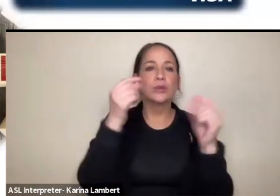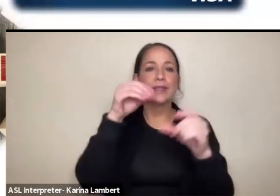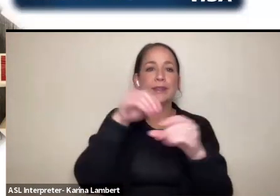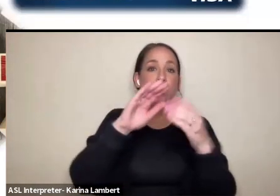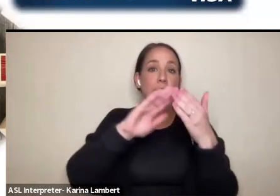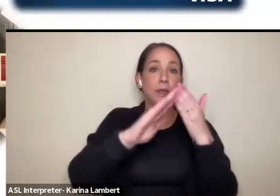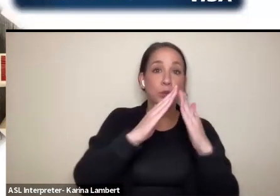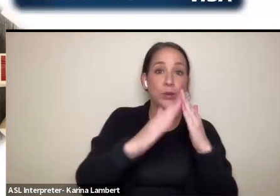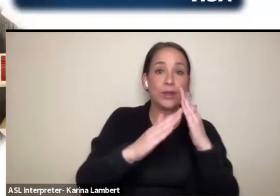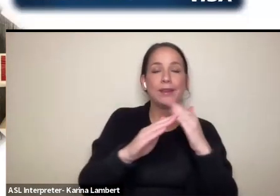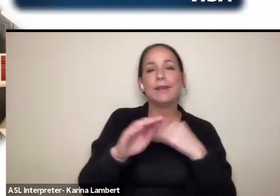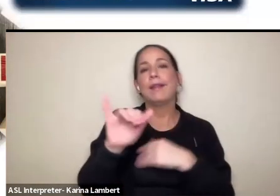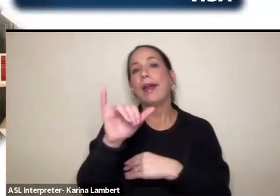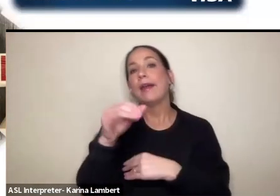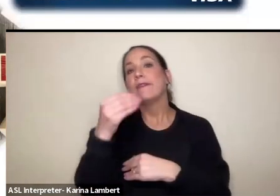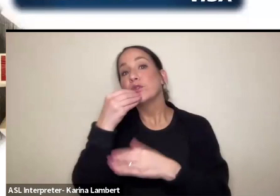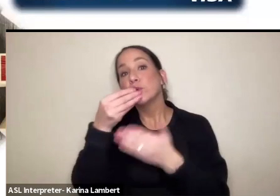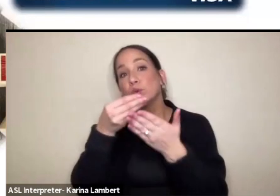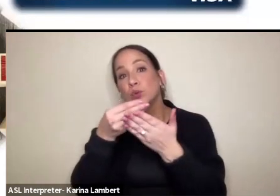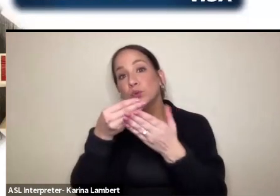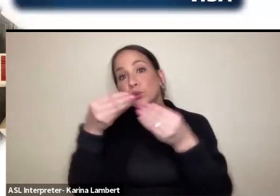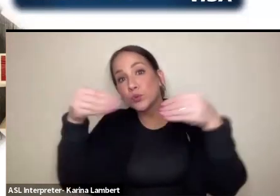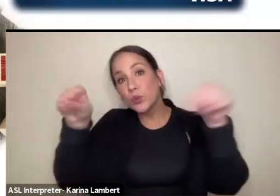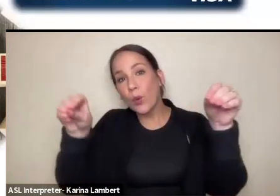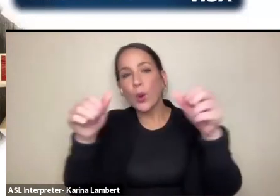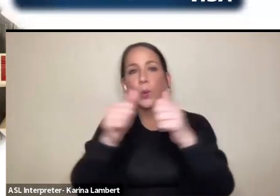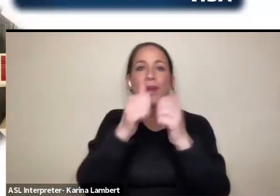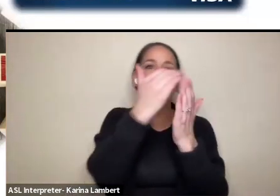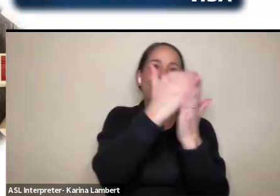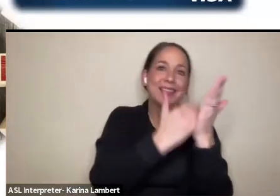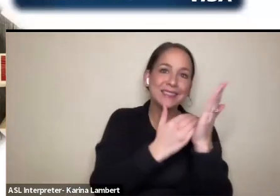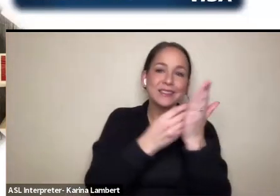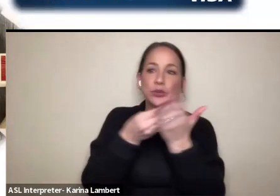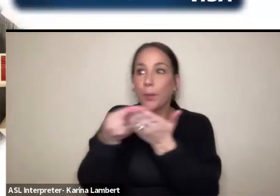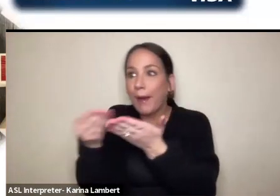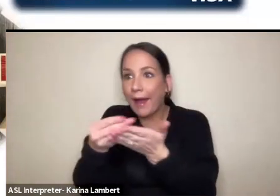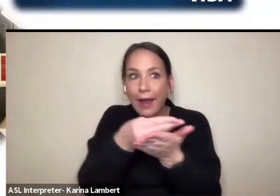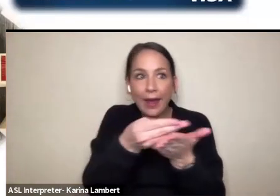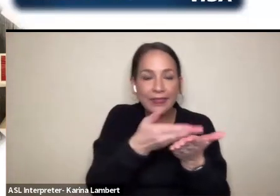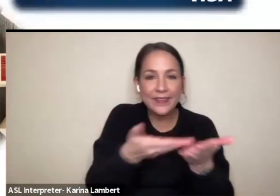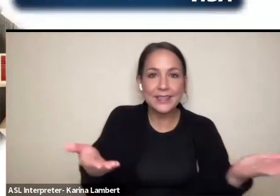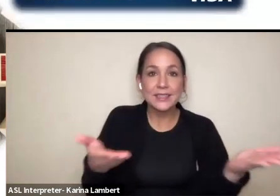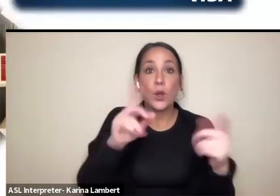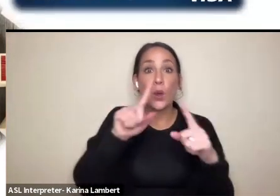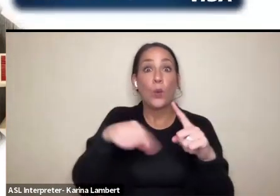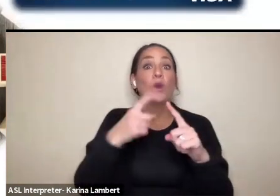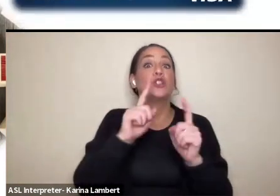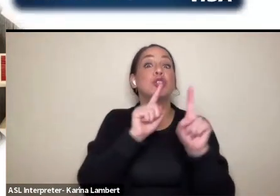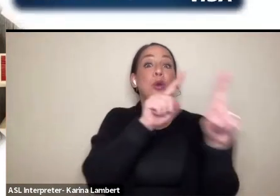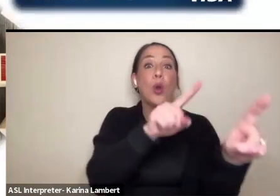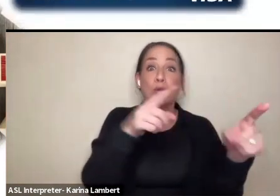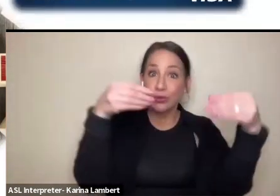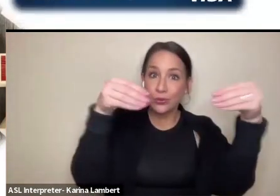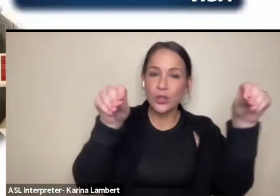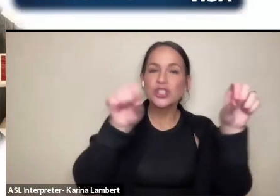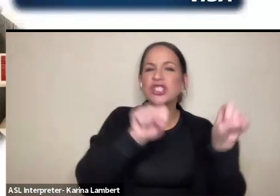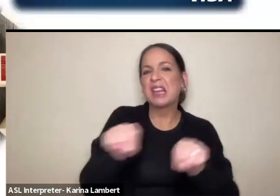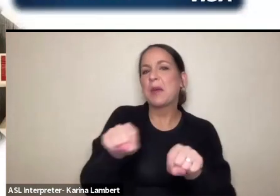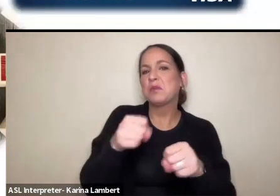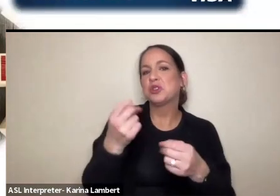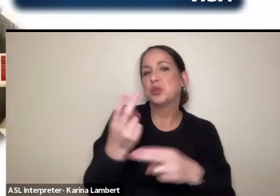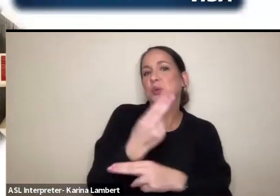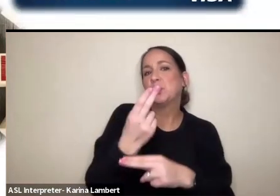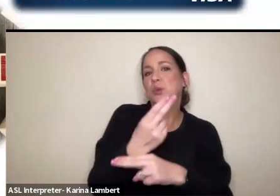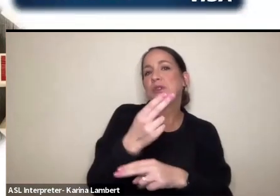to the grocery store with their list of things and purchase things. When she goes there, she's able to use her prepaid card, and she loves it. She was